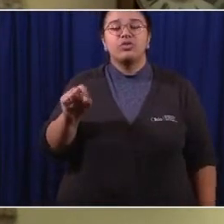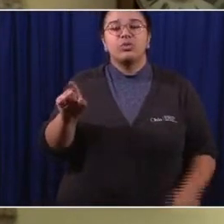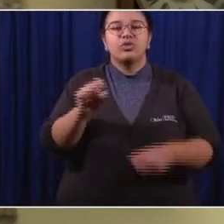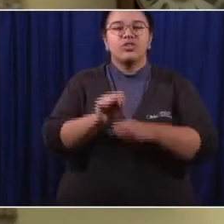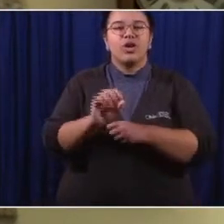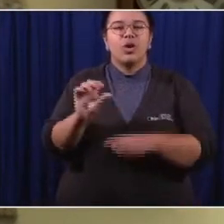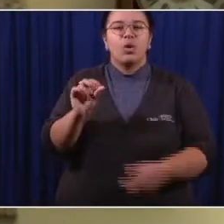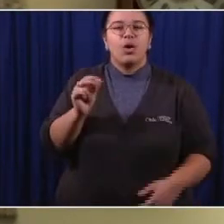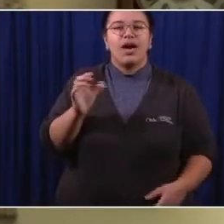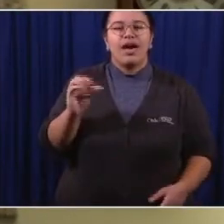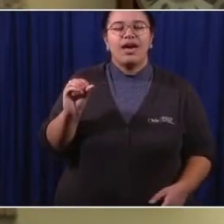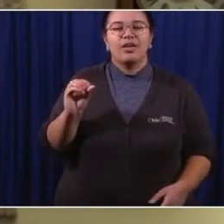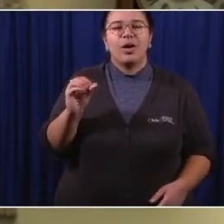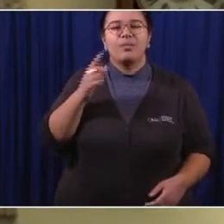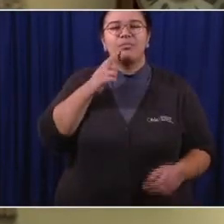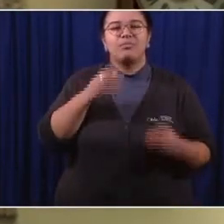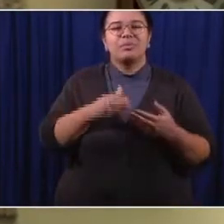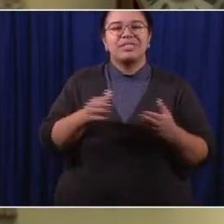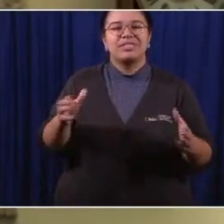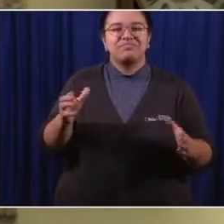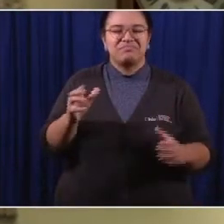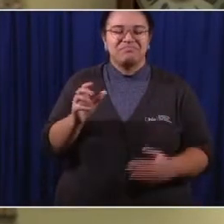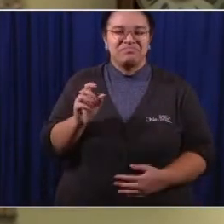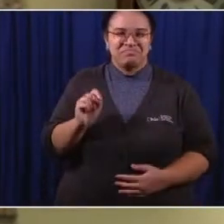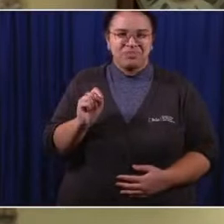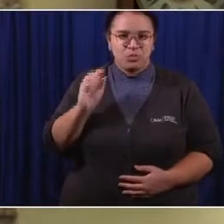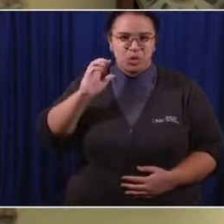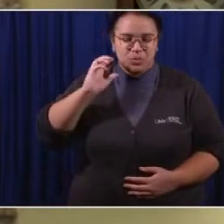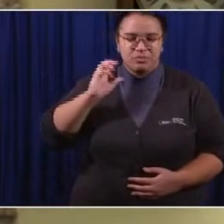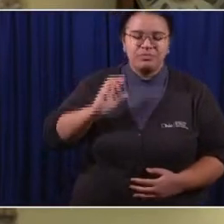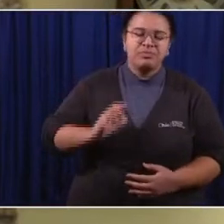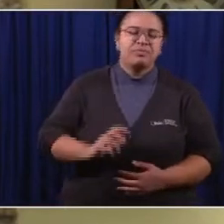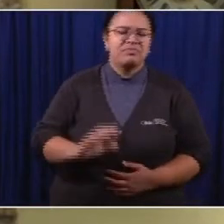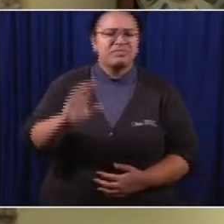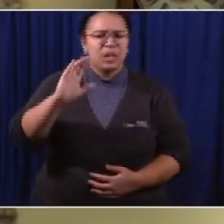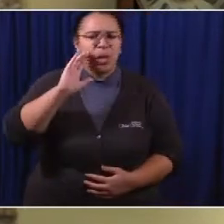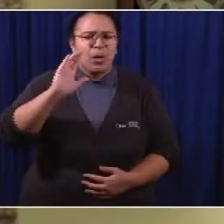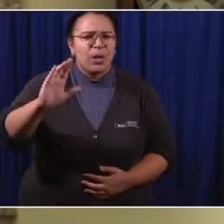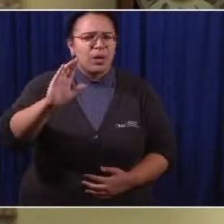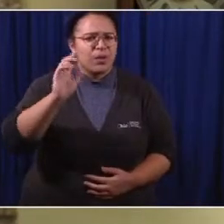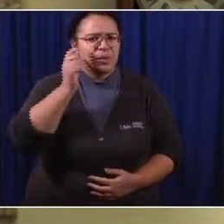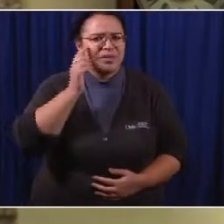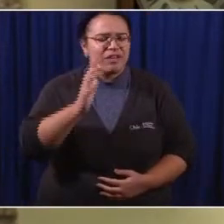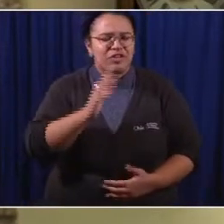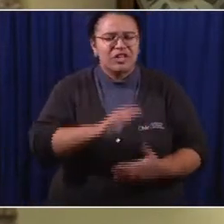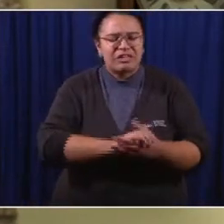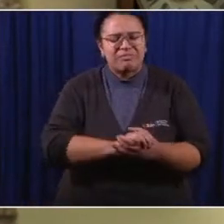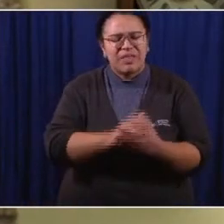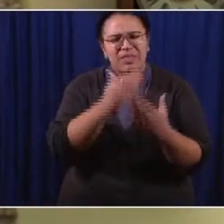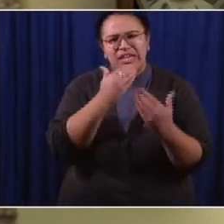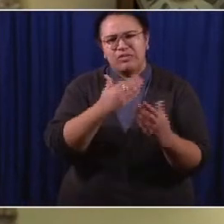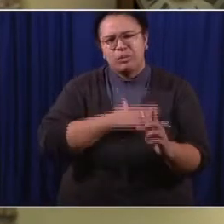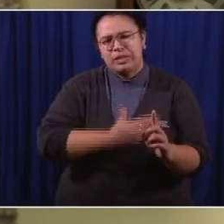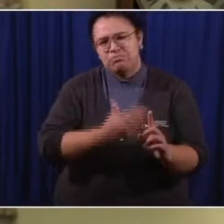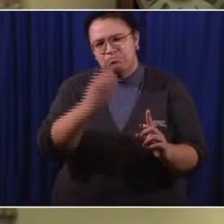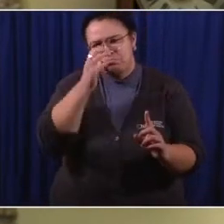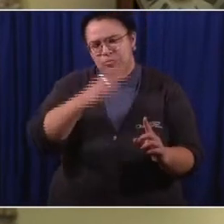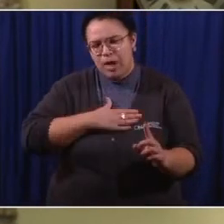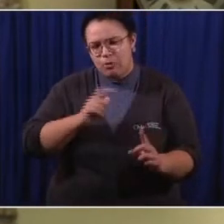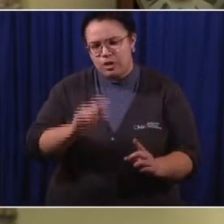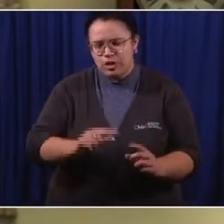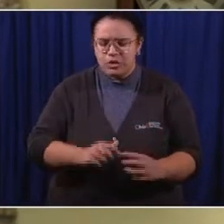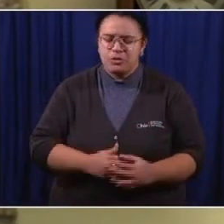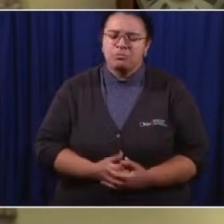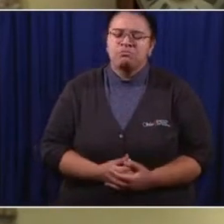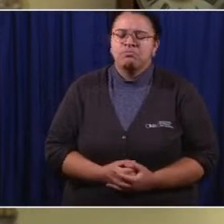Hey, Joe. Hello, Governor. How are you today? Yeah, I'm good. Thank you. Thank you for taking my question. There are still a lot of